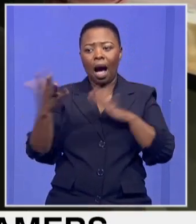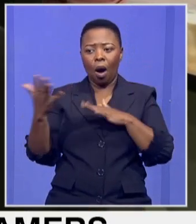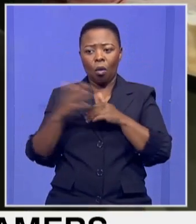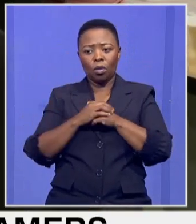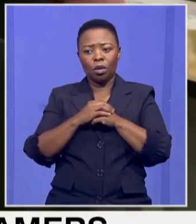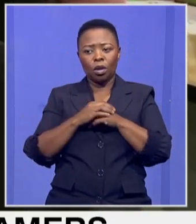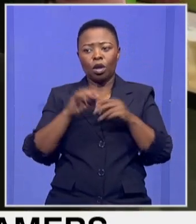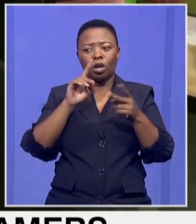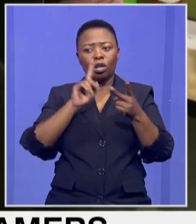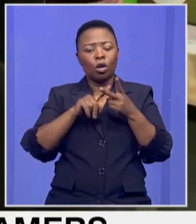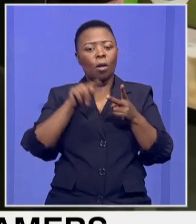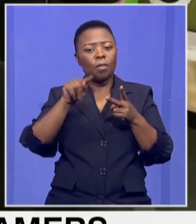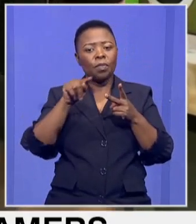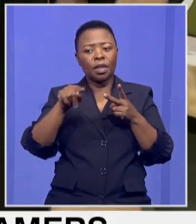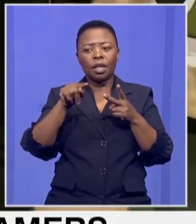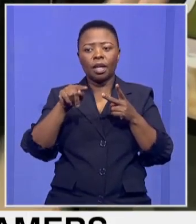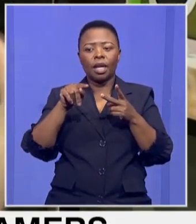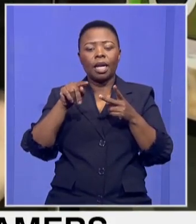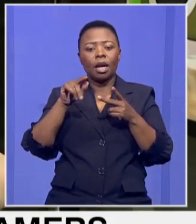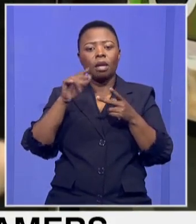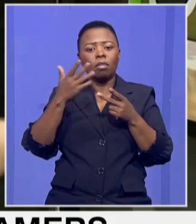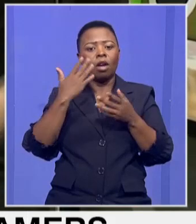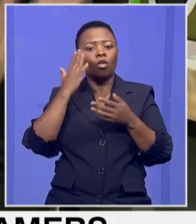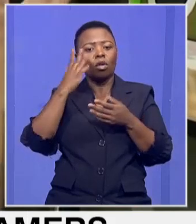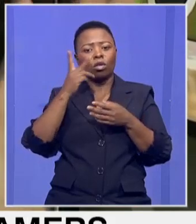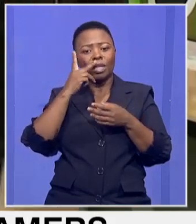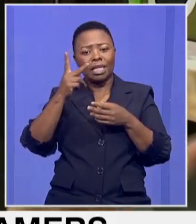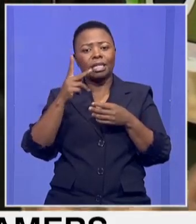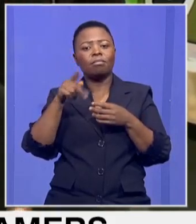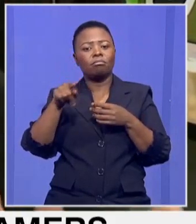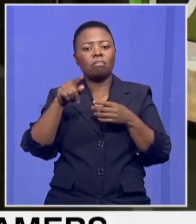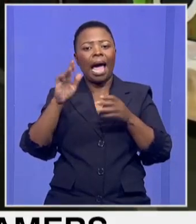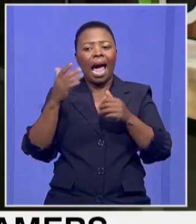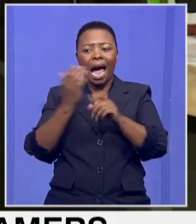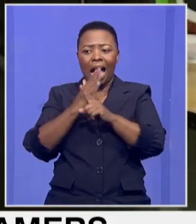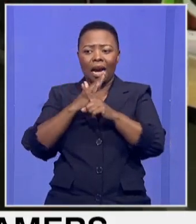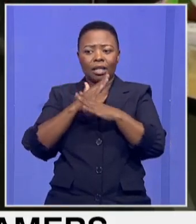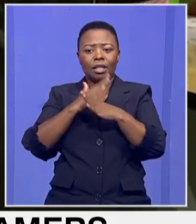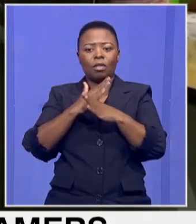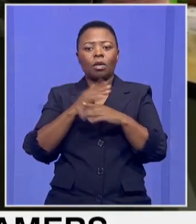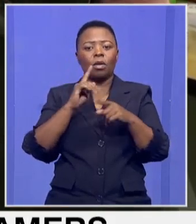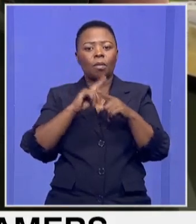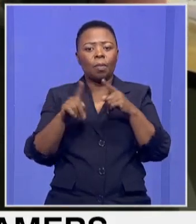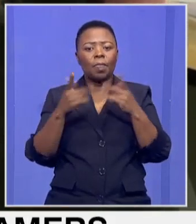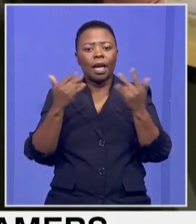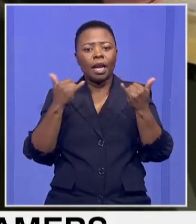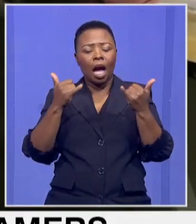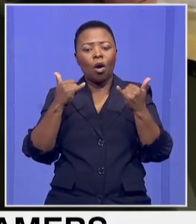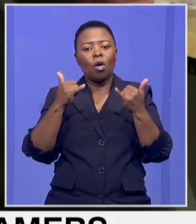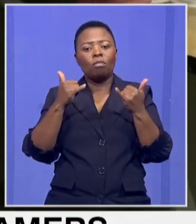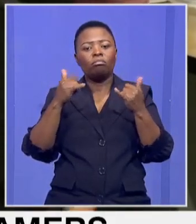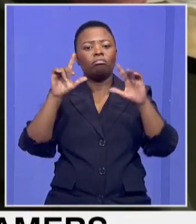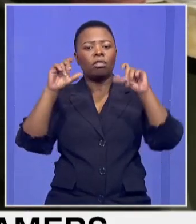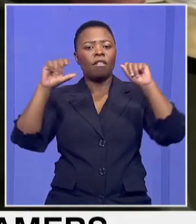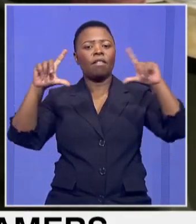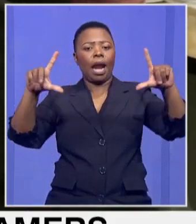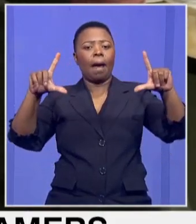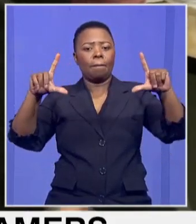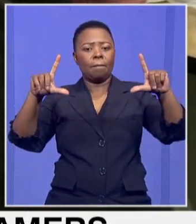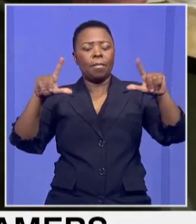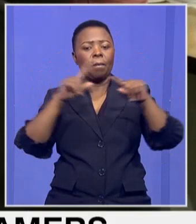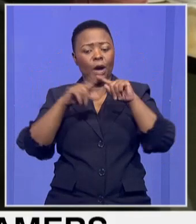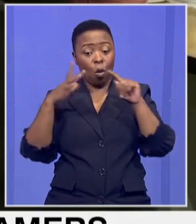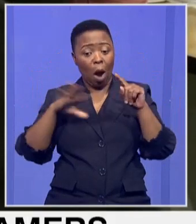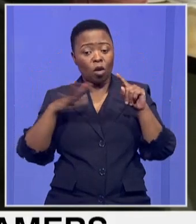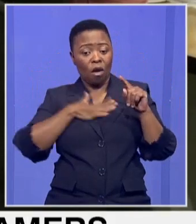the first thing to do is pick up a paper and pen. You can see our Zoetrope activation over here, where we're encouraging people just to draw frame by frame. If you get a feeling for that,